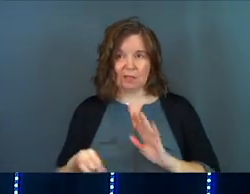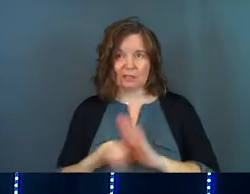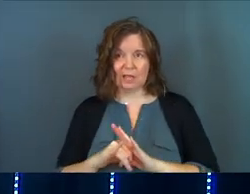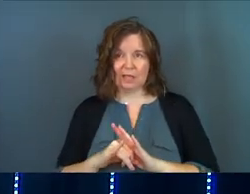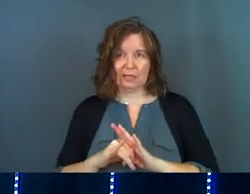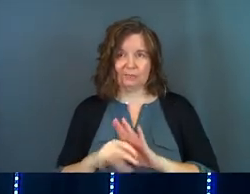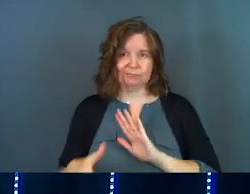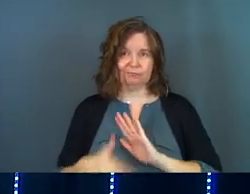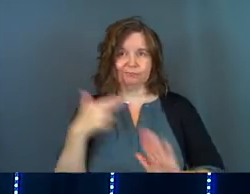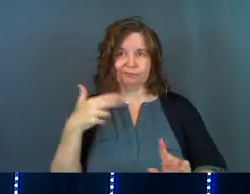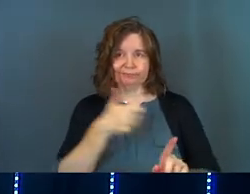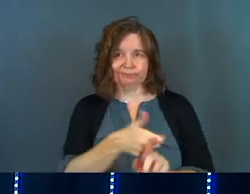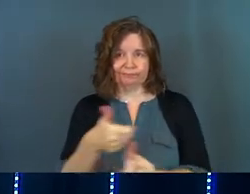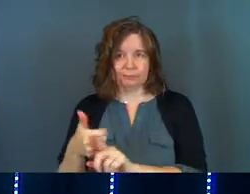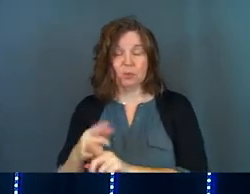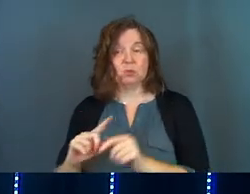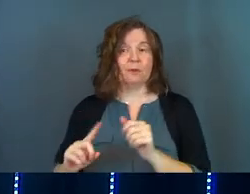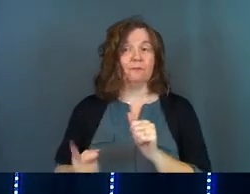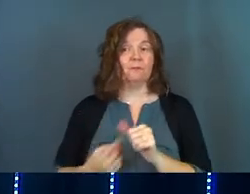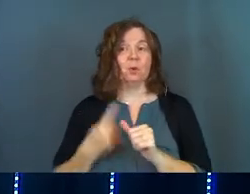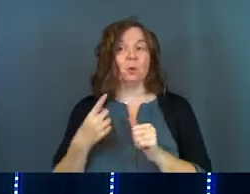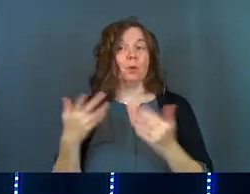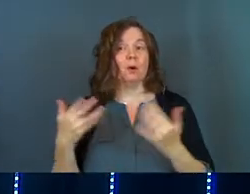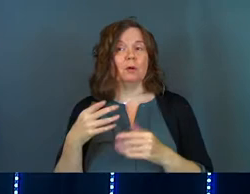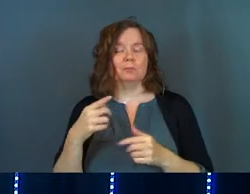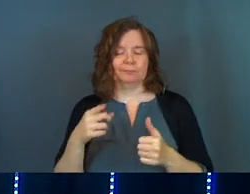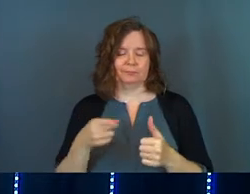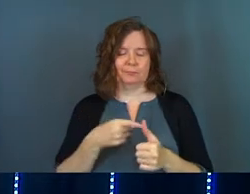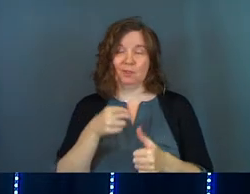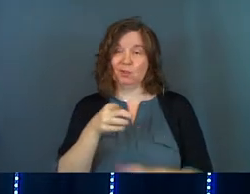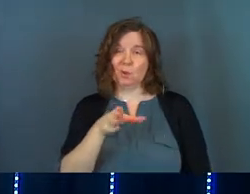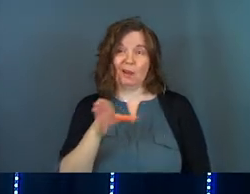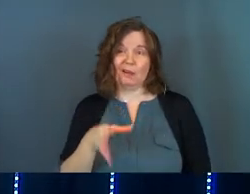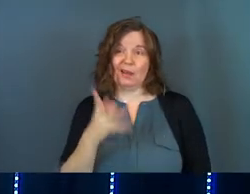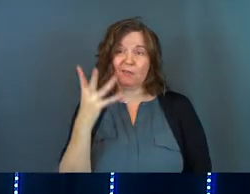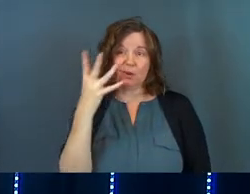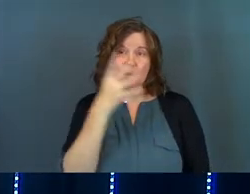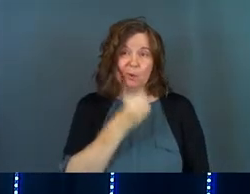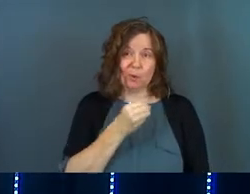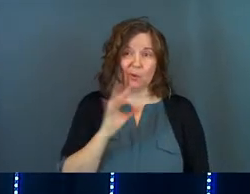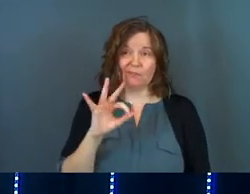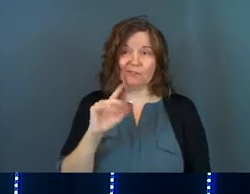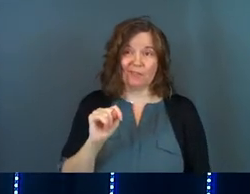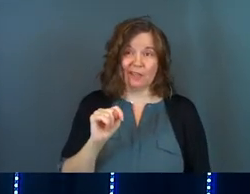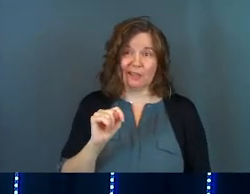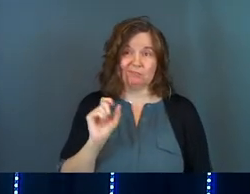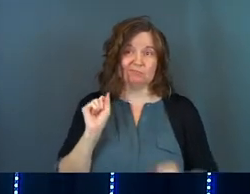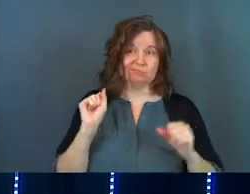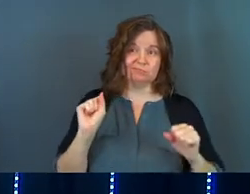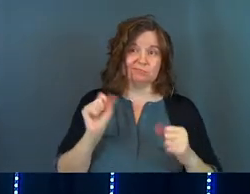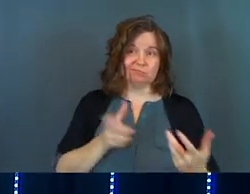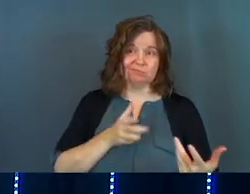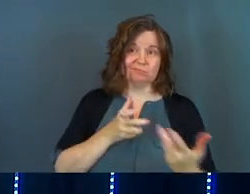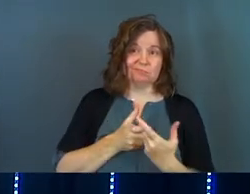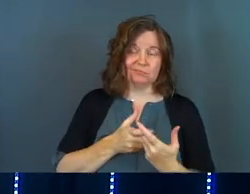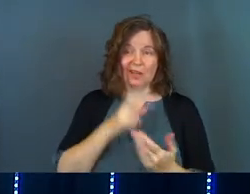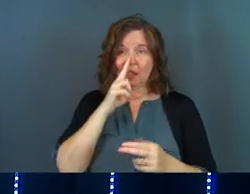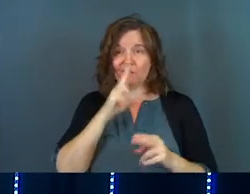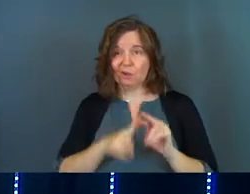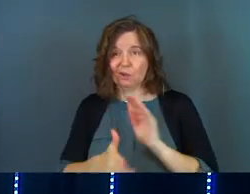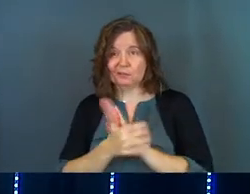spoken over you. So the very first one is that you are never beautiful, fit, fun, or talented enough.